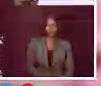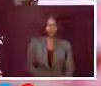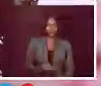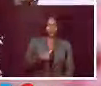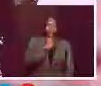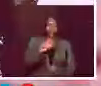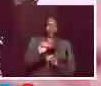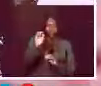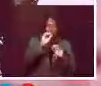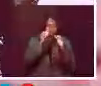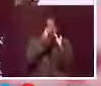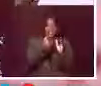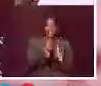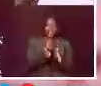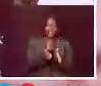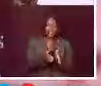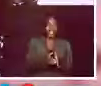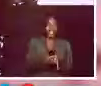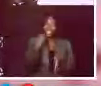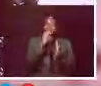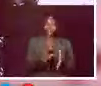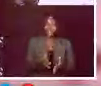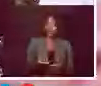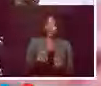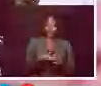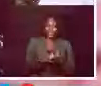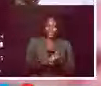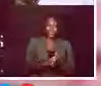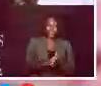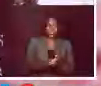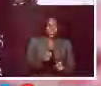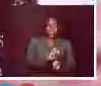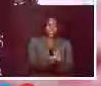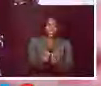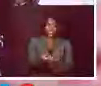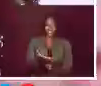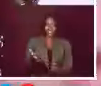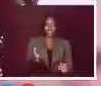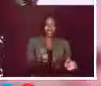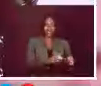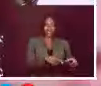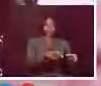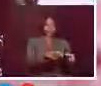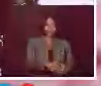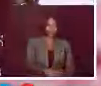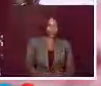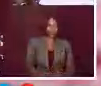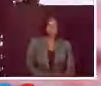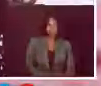observer and then whatever. Mr. Speaker, when there was reshuffle at the minority bench, Mr. Speaker, now let me come to the next